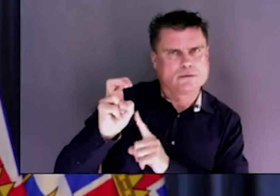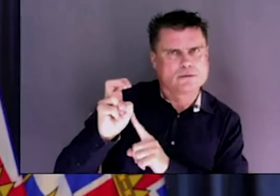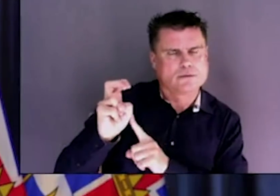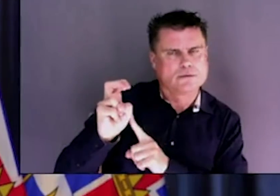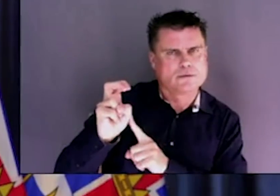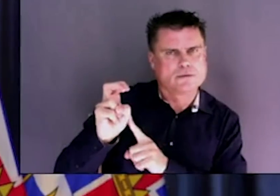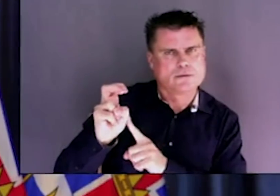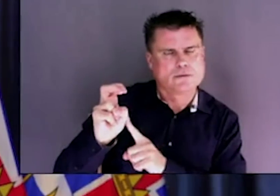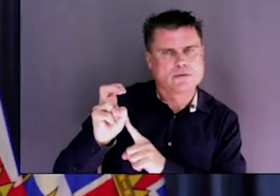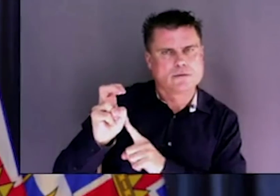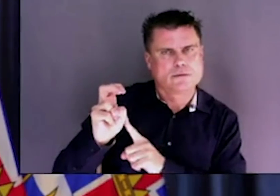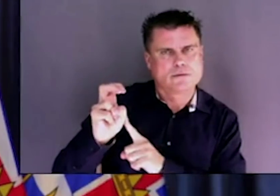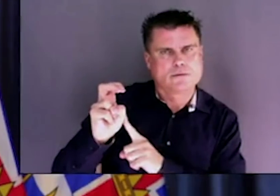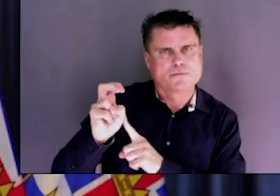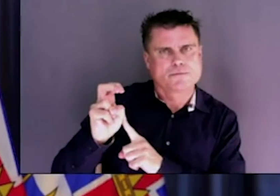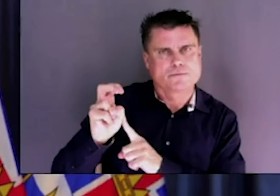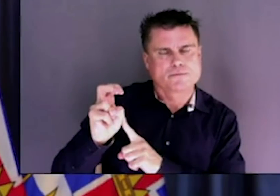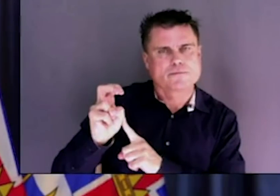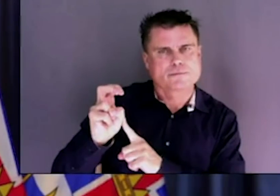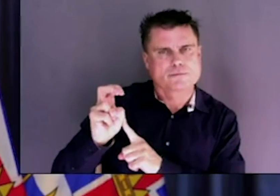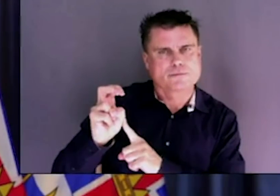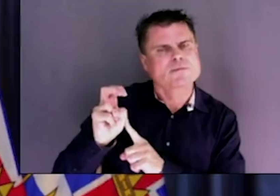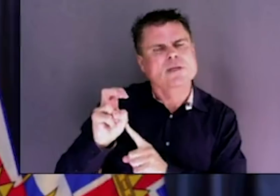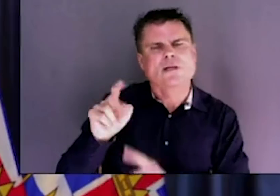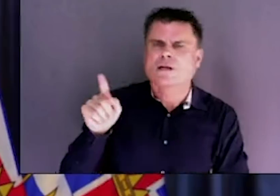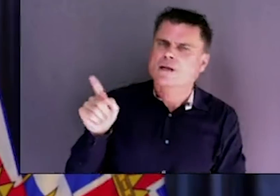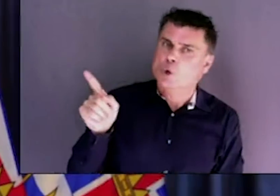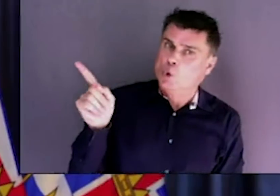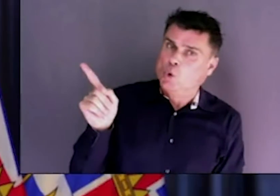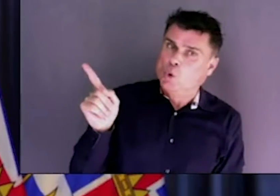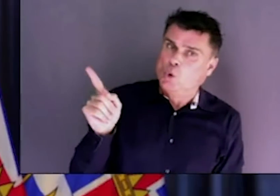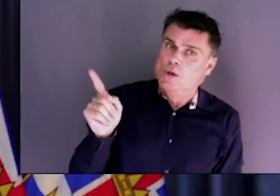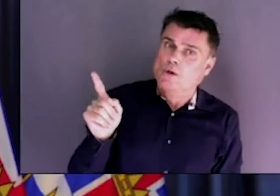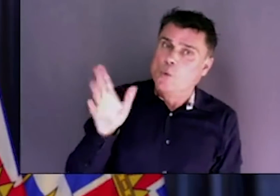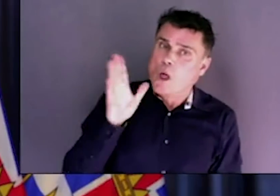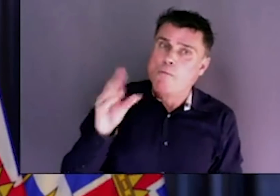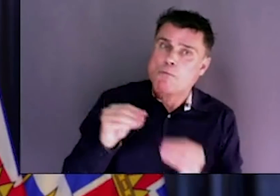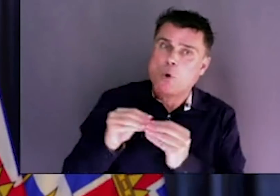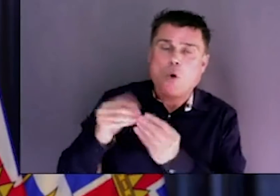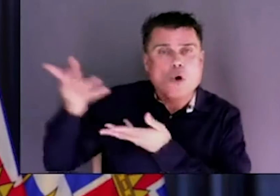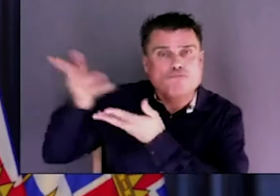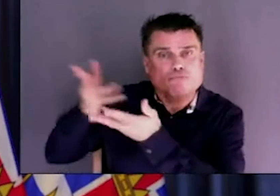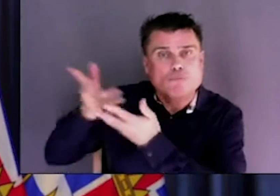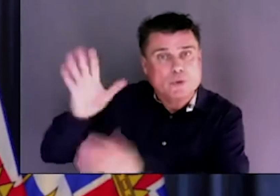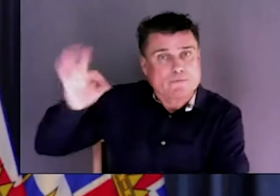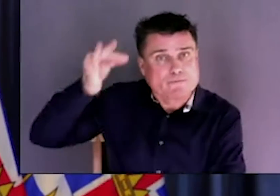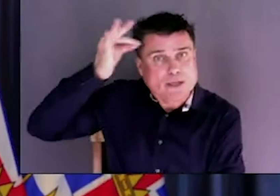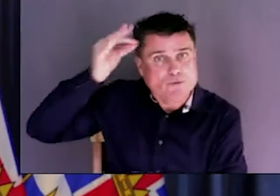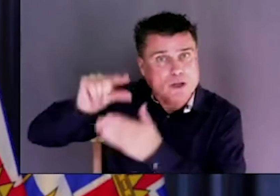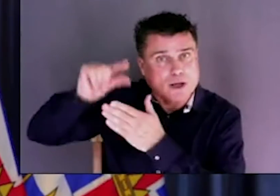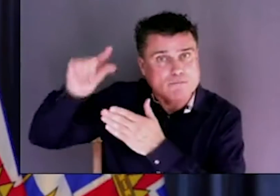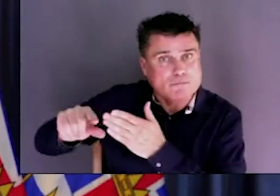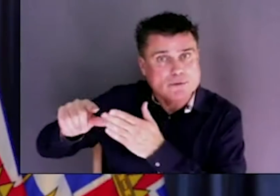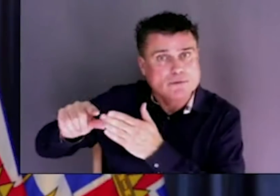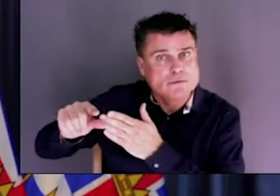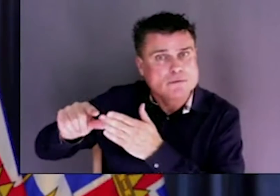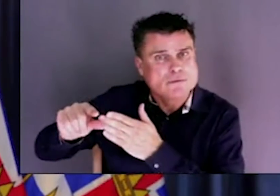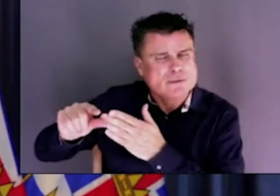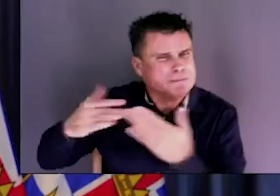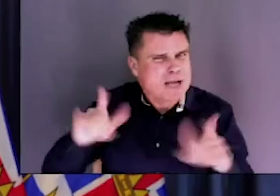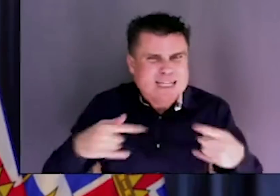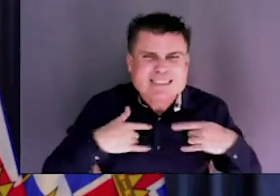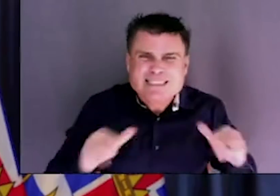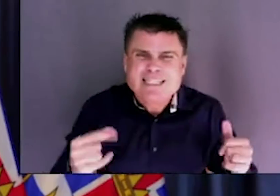how vital do you think that is ahead of the holidays? We're hearing people are still going away on weekends and getting arguments with their family because they're keeping